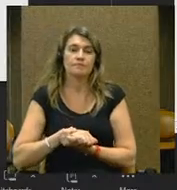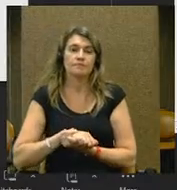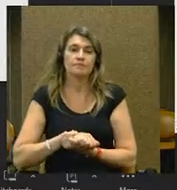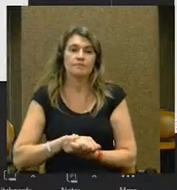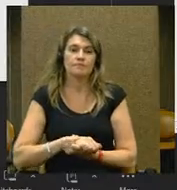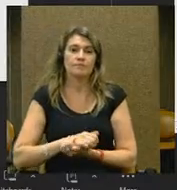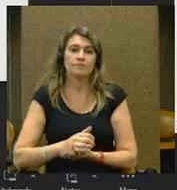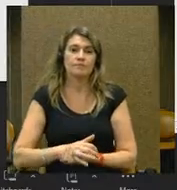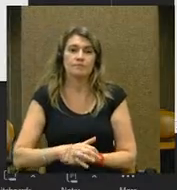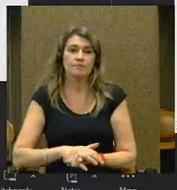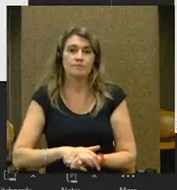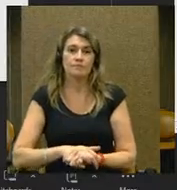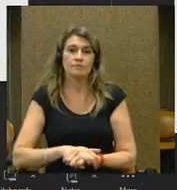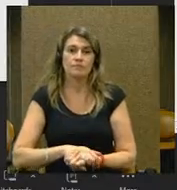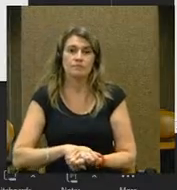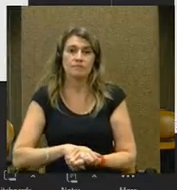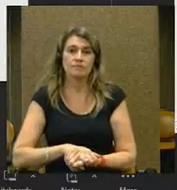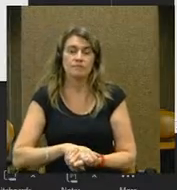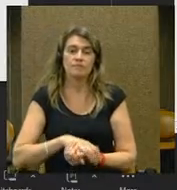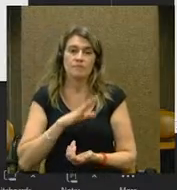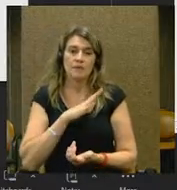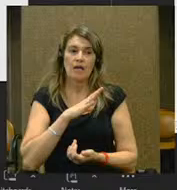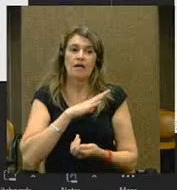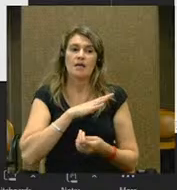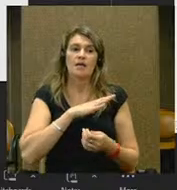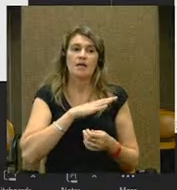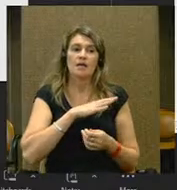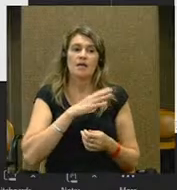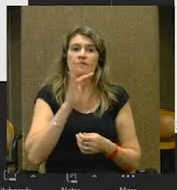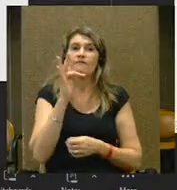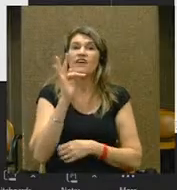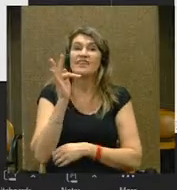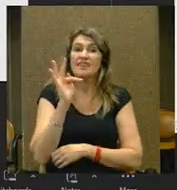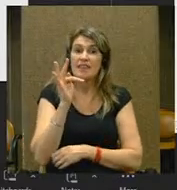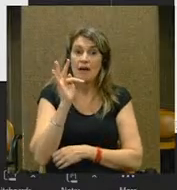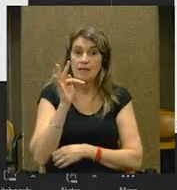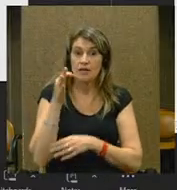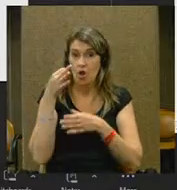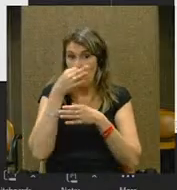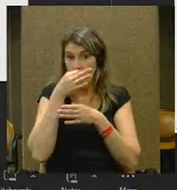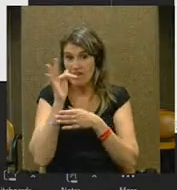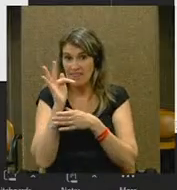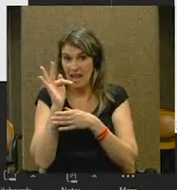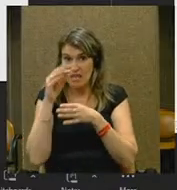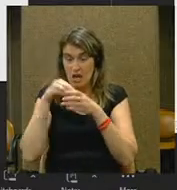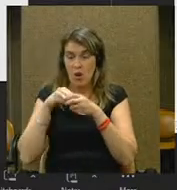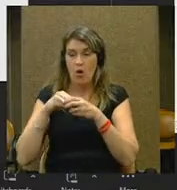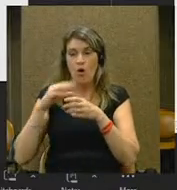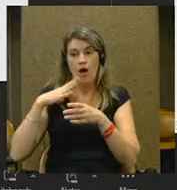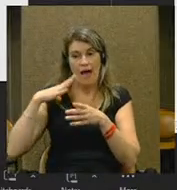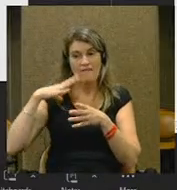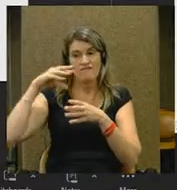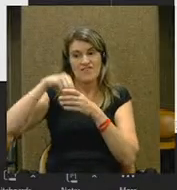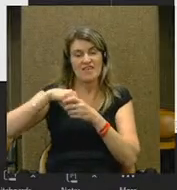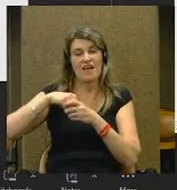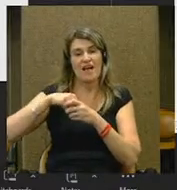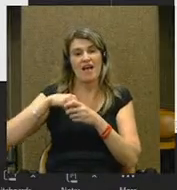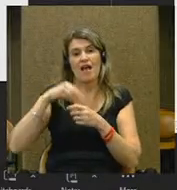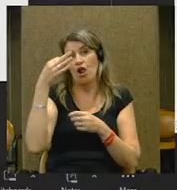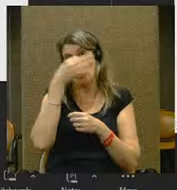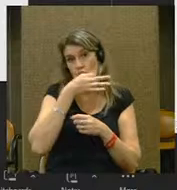greater quantities of fentanyl. Monitoring of fentanyl in the drug supply revealed that there were much